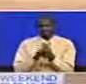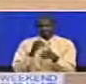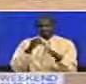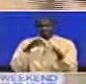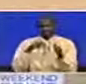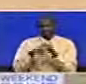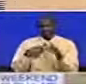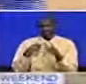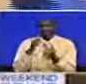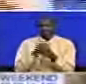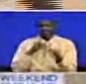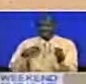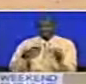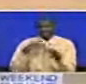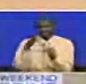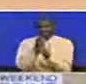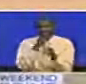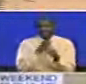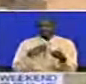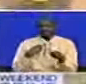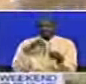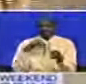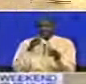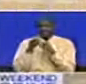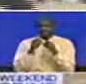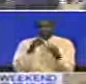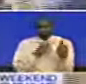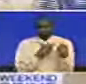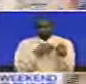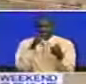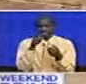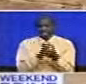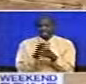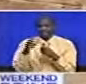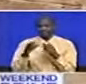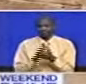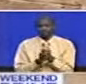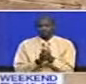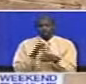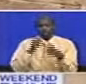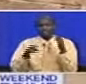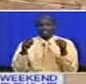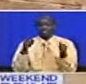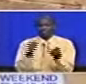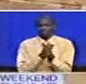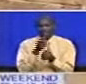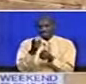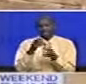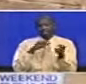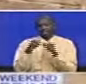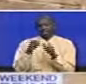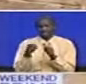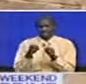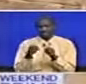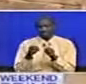all reasons to add the stakeholders to up their soccer managerial task in the country. Kitu inatuharibia pia ni management.